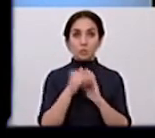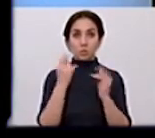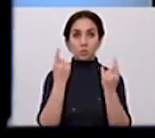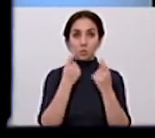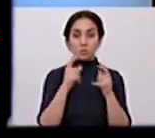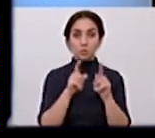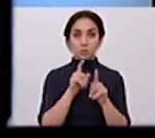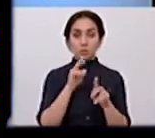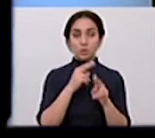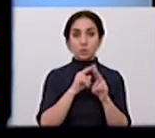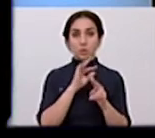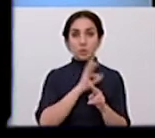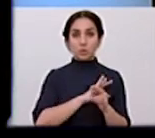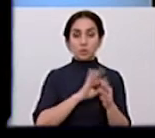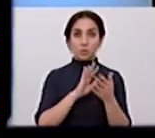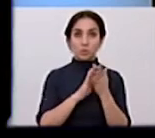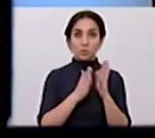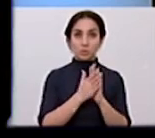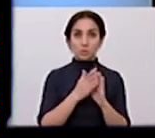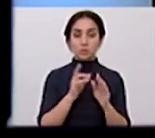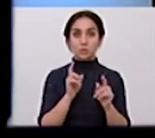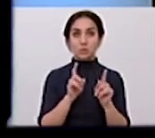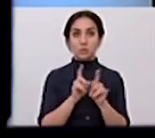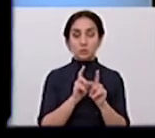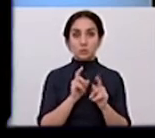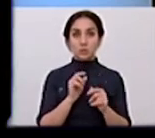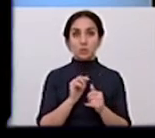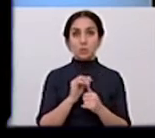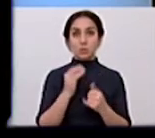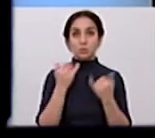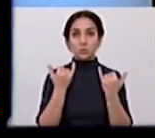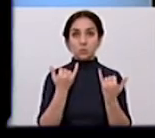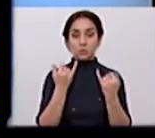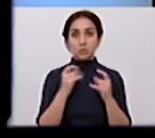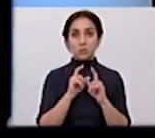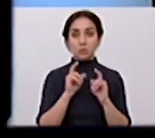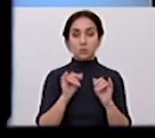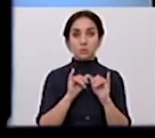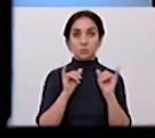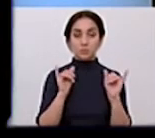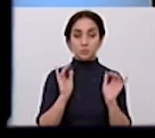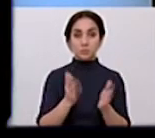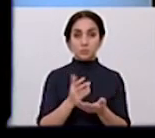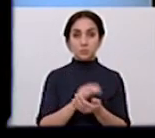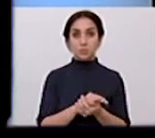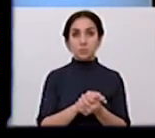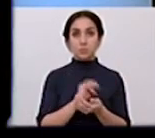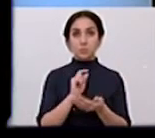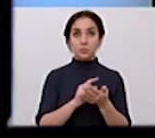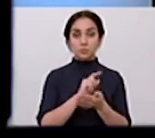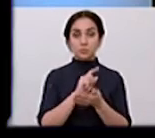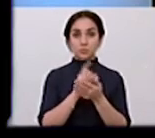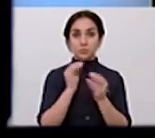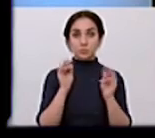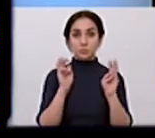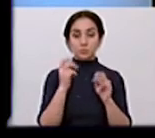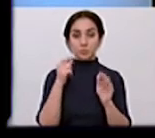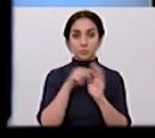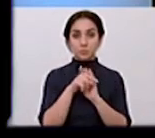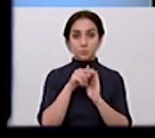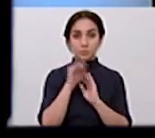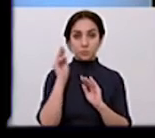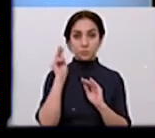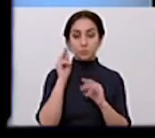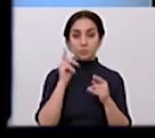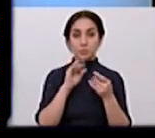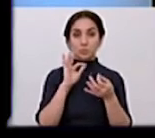ma'lumotlardan foydalangan, qo'shimcha adabiyotlardan, internet ma'lumotlaridan foydalanib yanada mavzuni kengroq chuqur tahlil etamiz. Albatta bu mavzularni chuqur o'rganish, chuqur